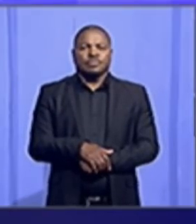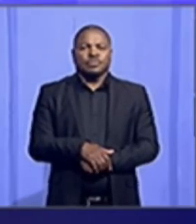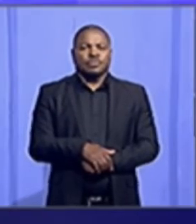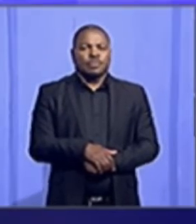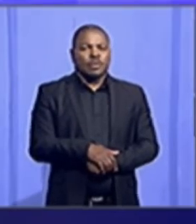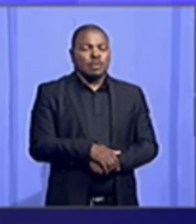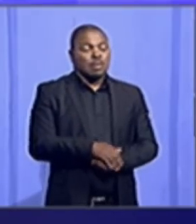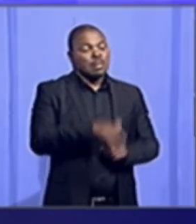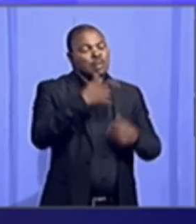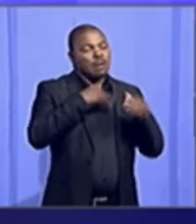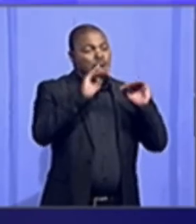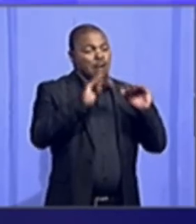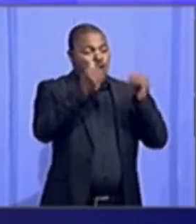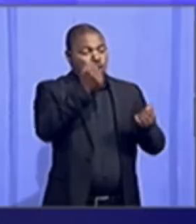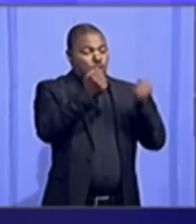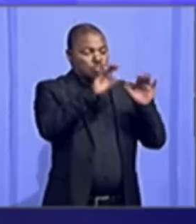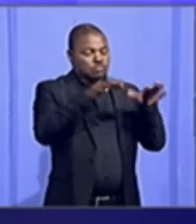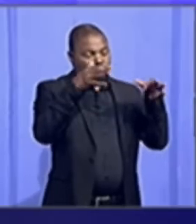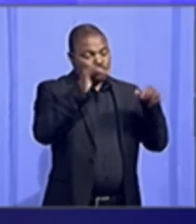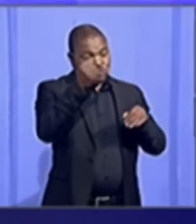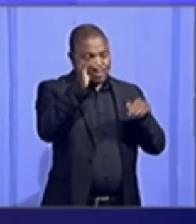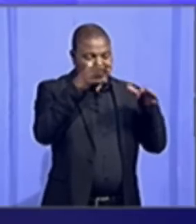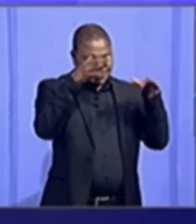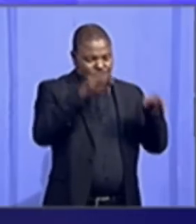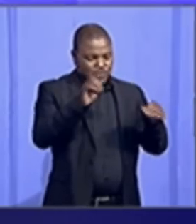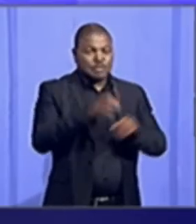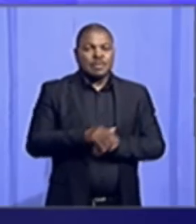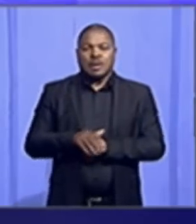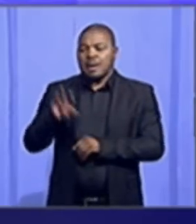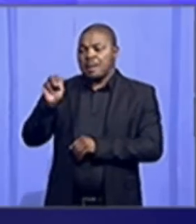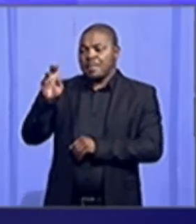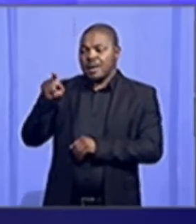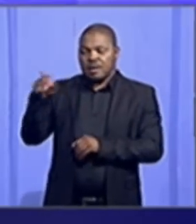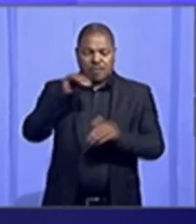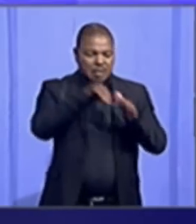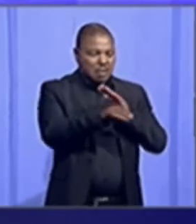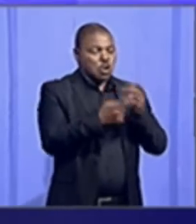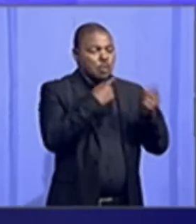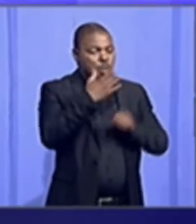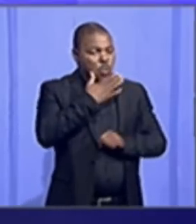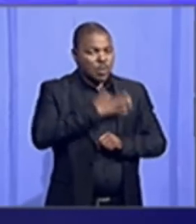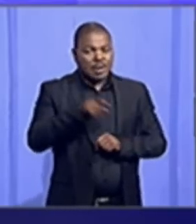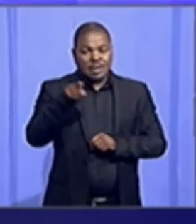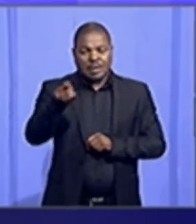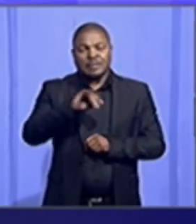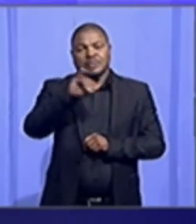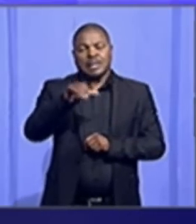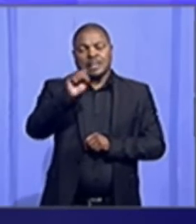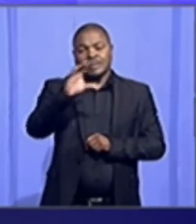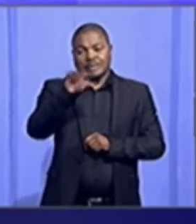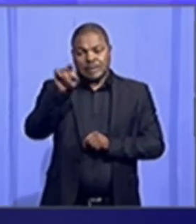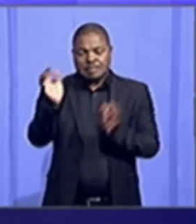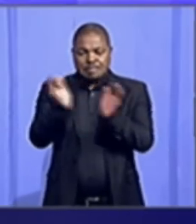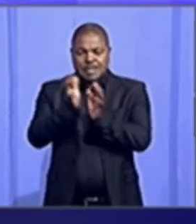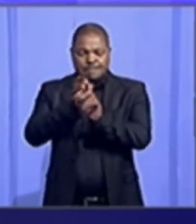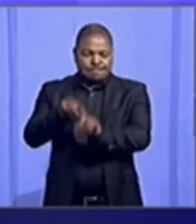Kato ya lekgotla le phahameng la dinyewe la Johannesburg ya ho qhelela thoko teko ya mokga wa MK ya ho thibela kopano ya